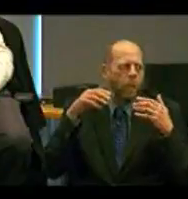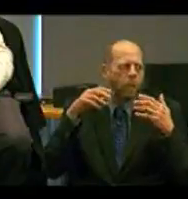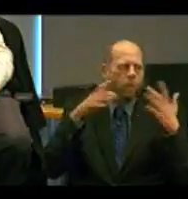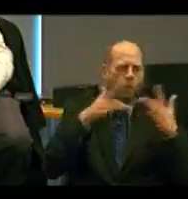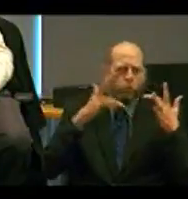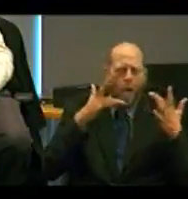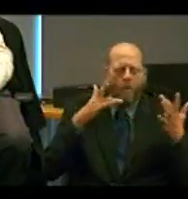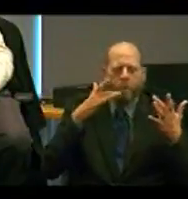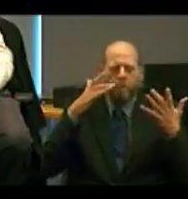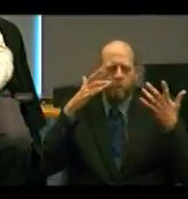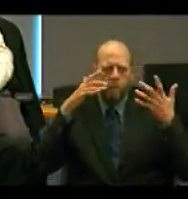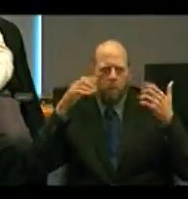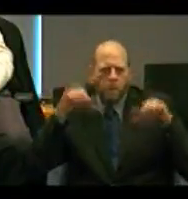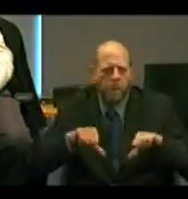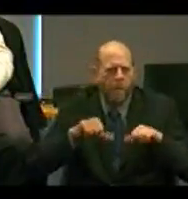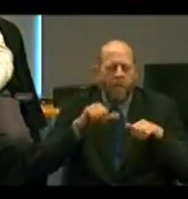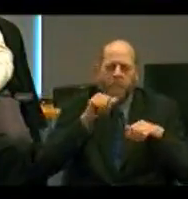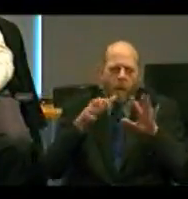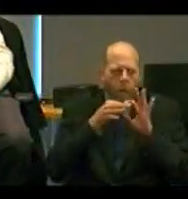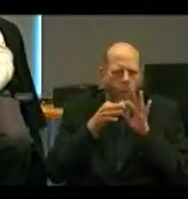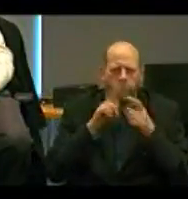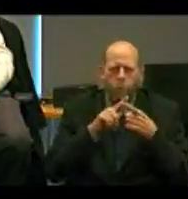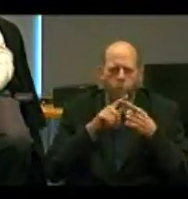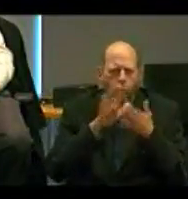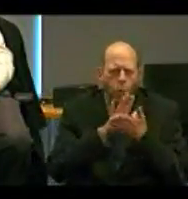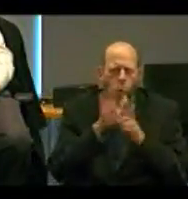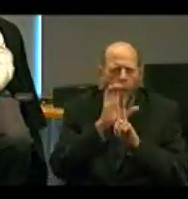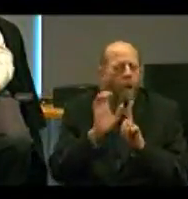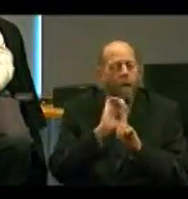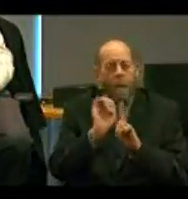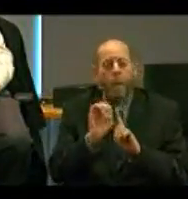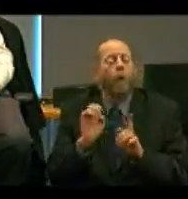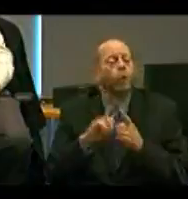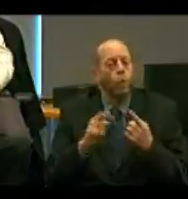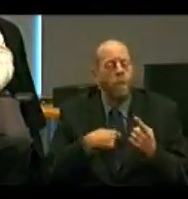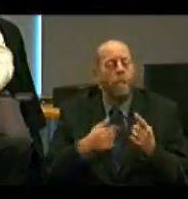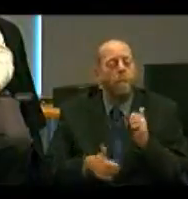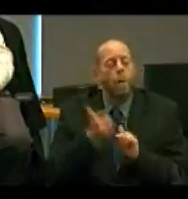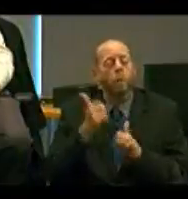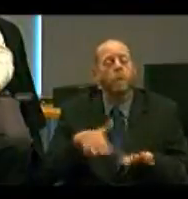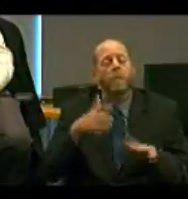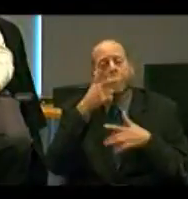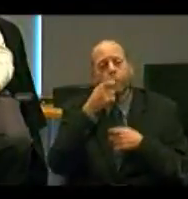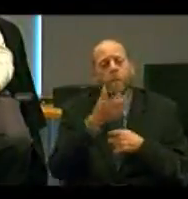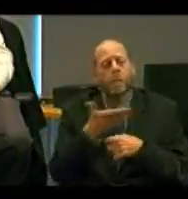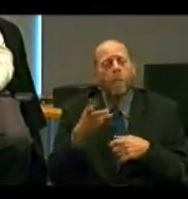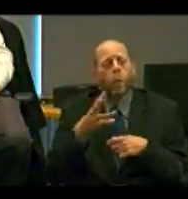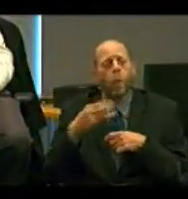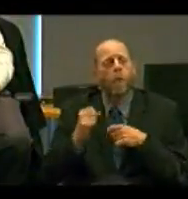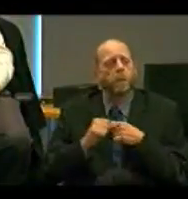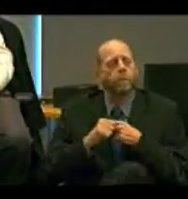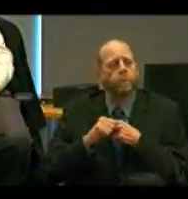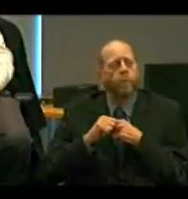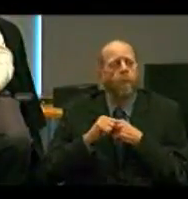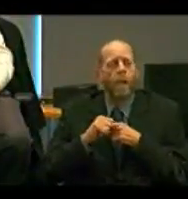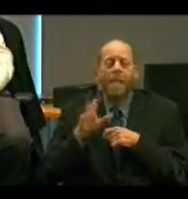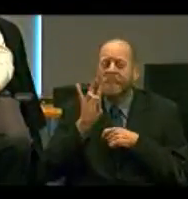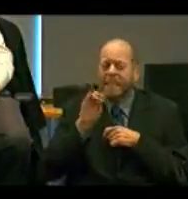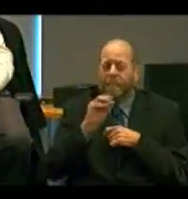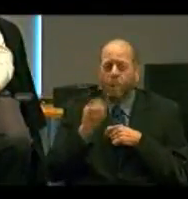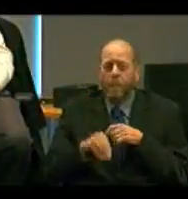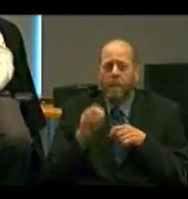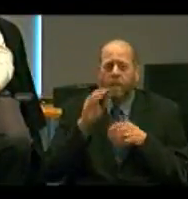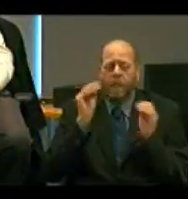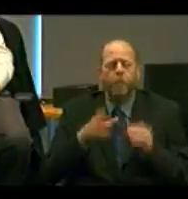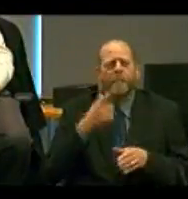to a productive and collaborative school climate. And to me, the most interesting thing was, whereas 70% of